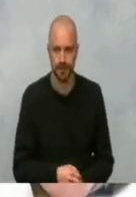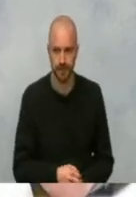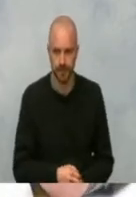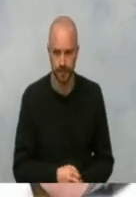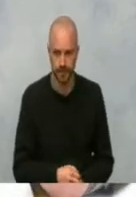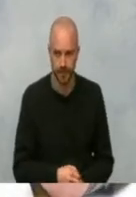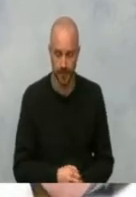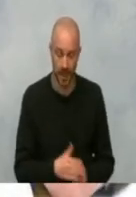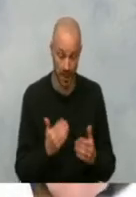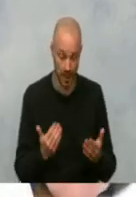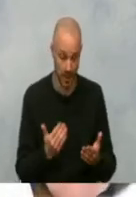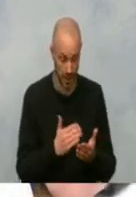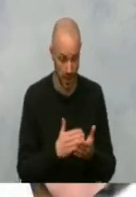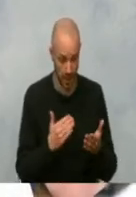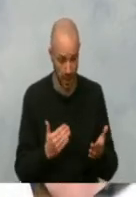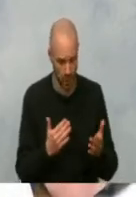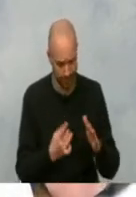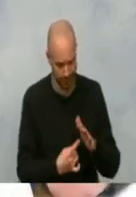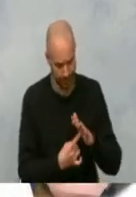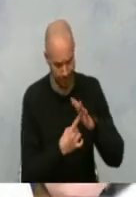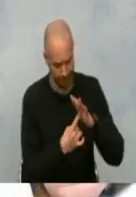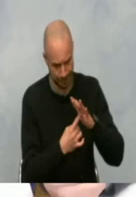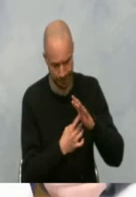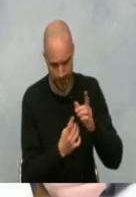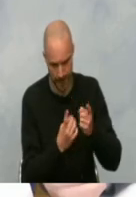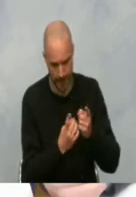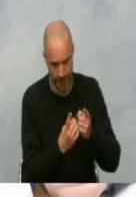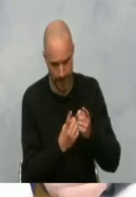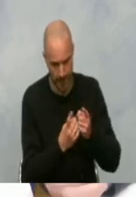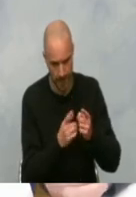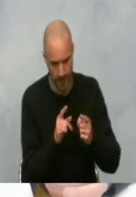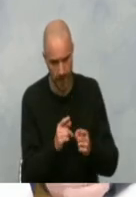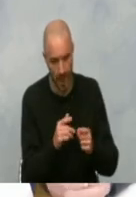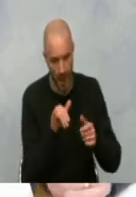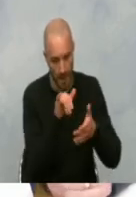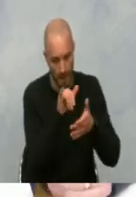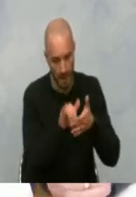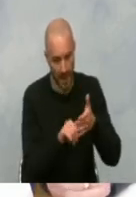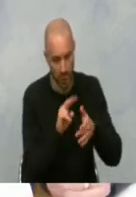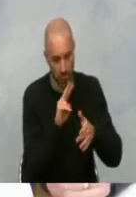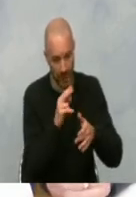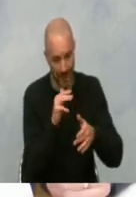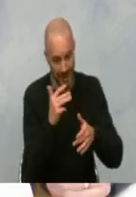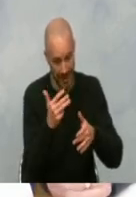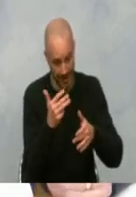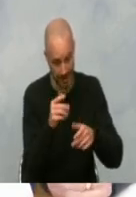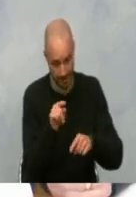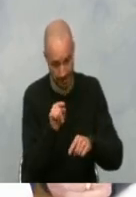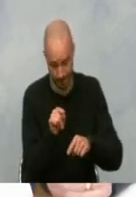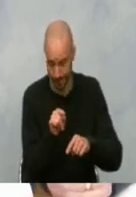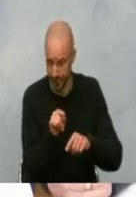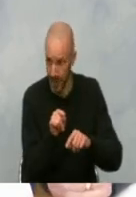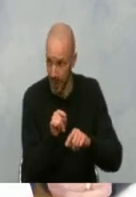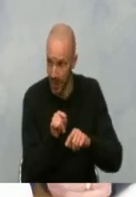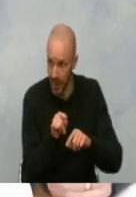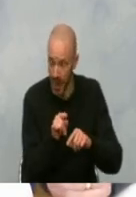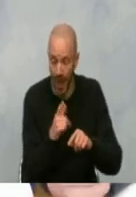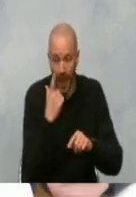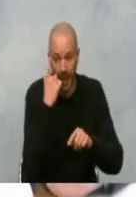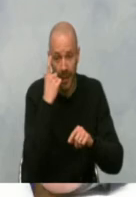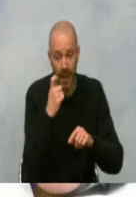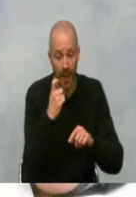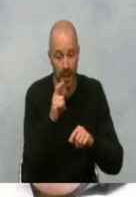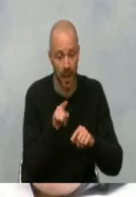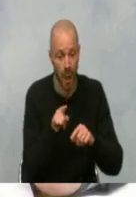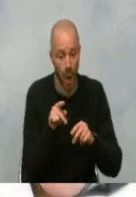Now, importantly, and this is covered at the top of page 29 of the paper, we can apply this change retrospectively.